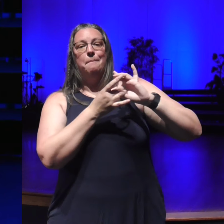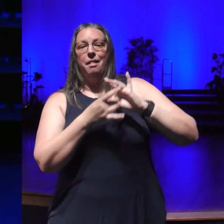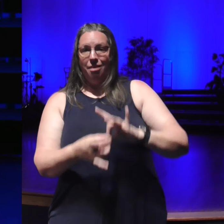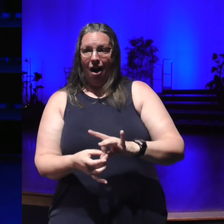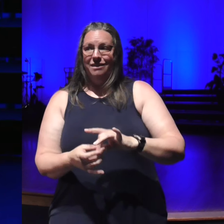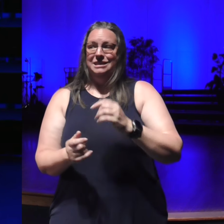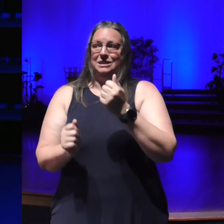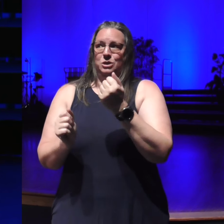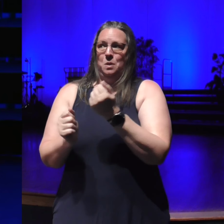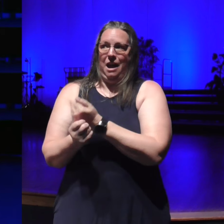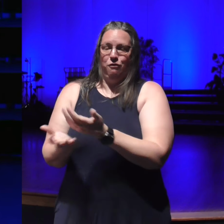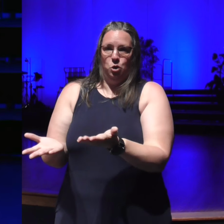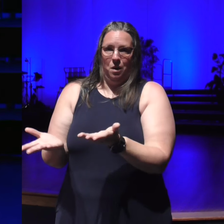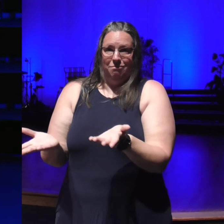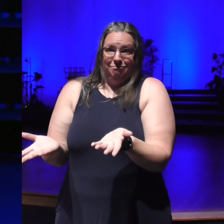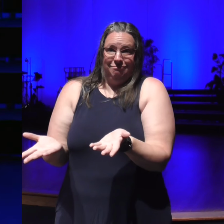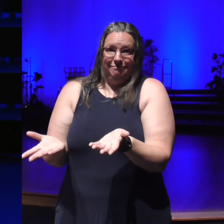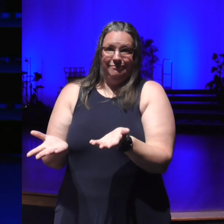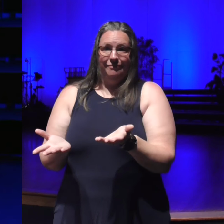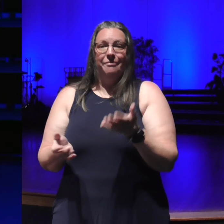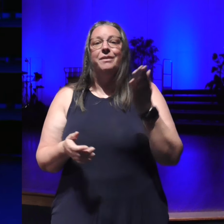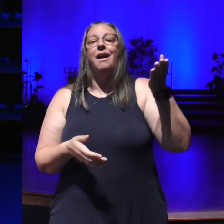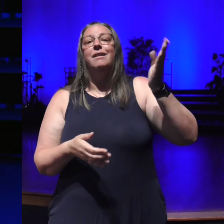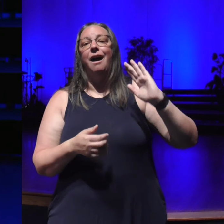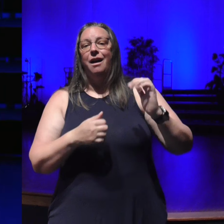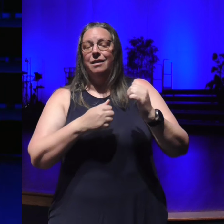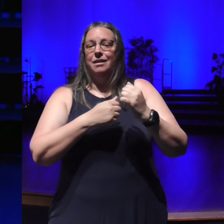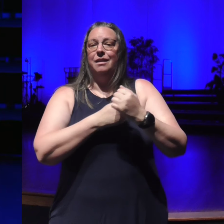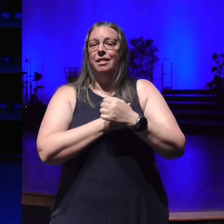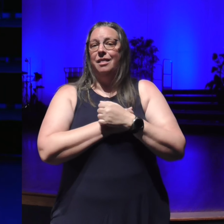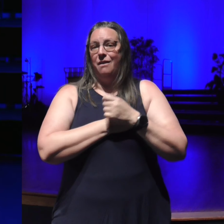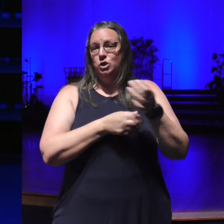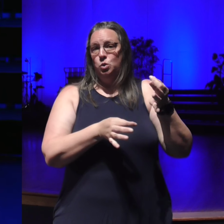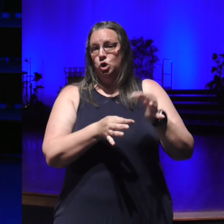everyone. God loves you just the way you are.